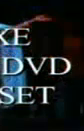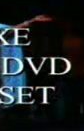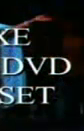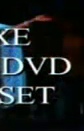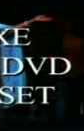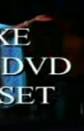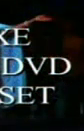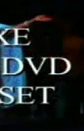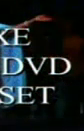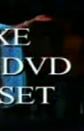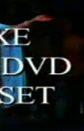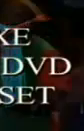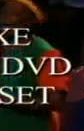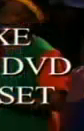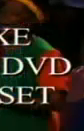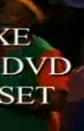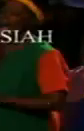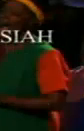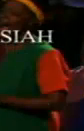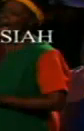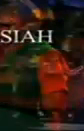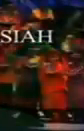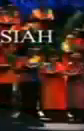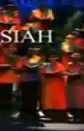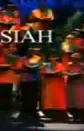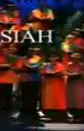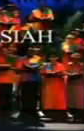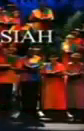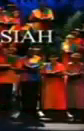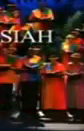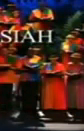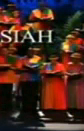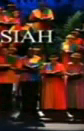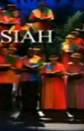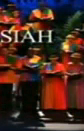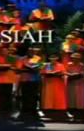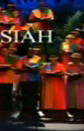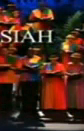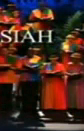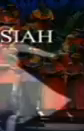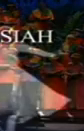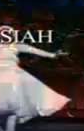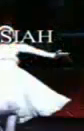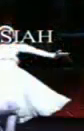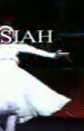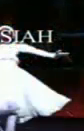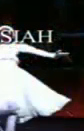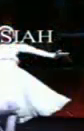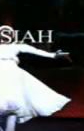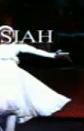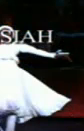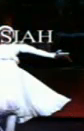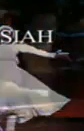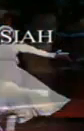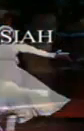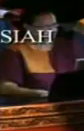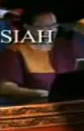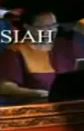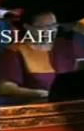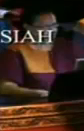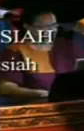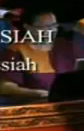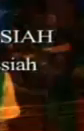copy of the deluxe double DVD box set of the historic performance of Handel's Messiah by the Lydian Singers and Lydian